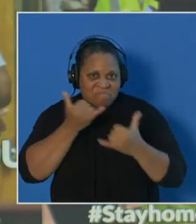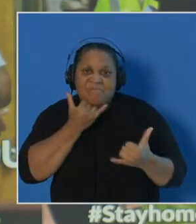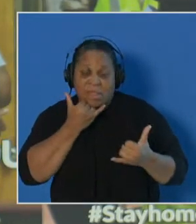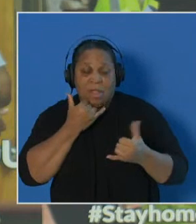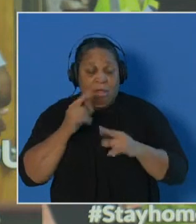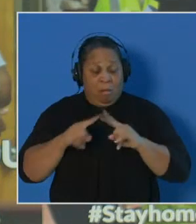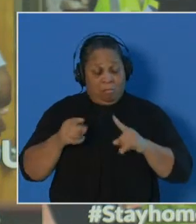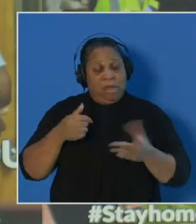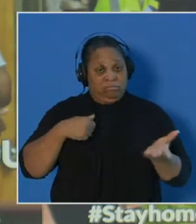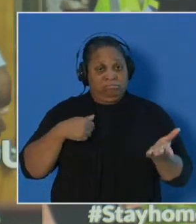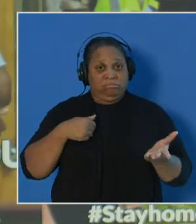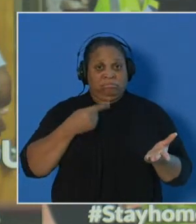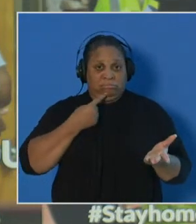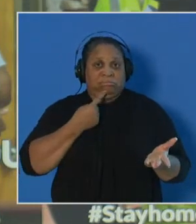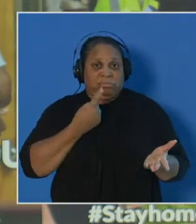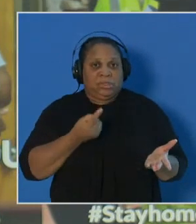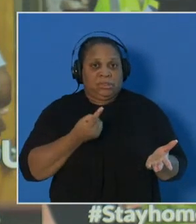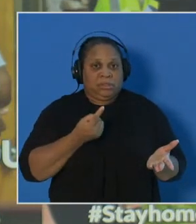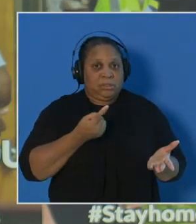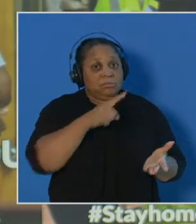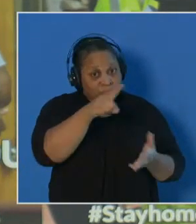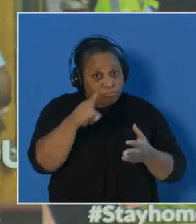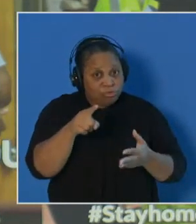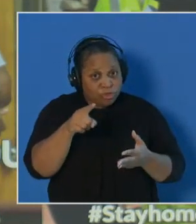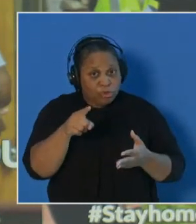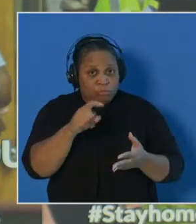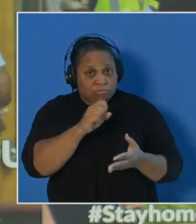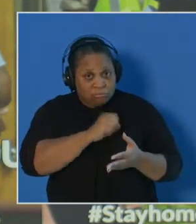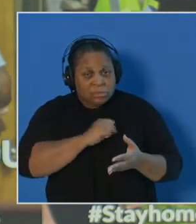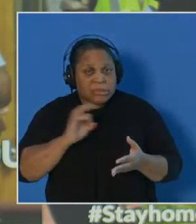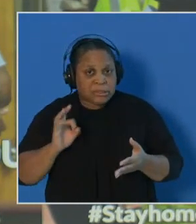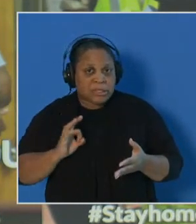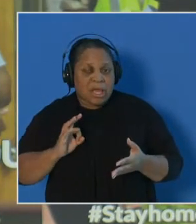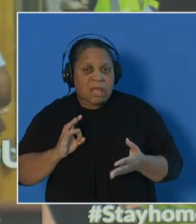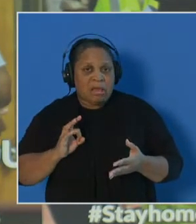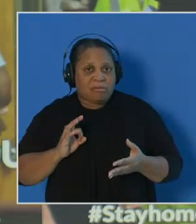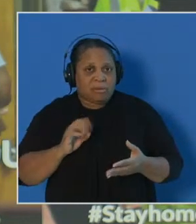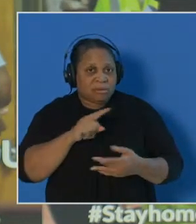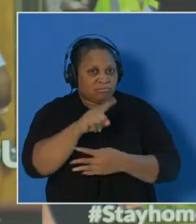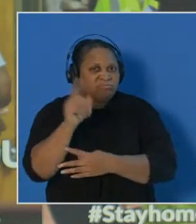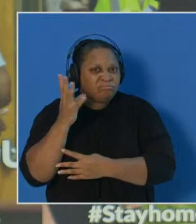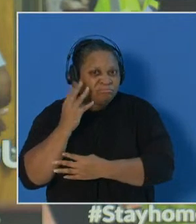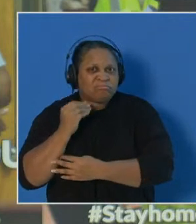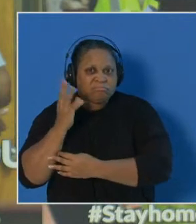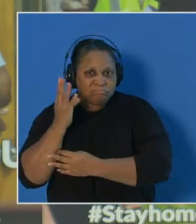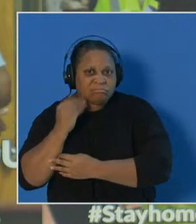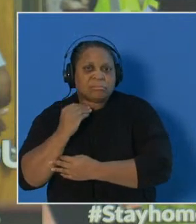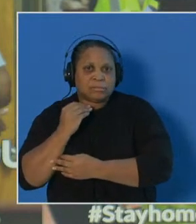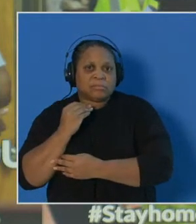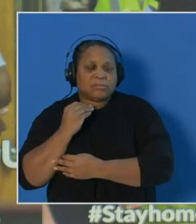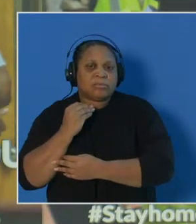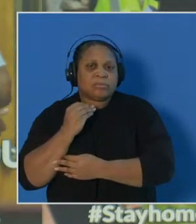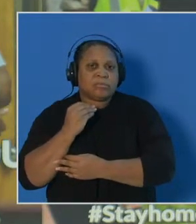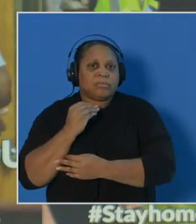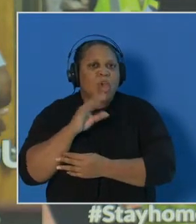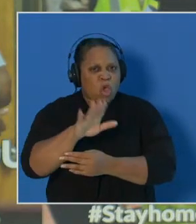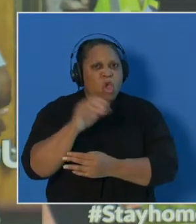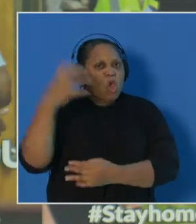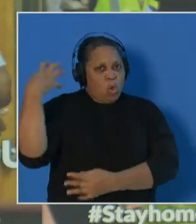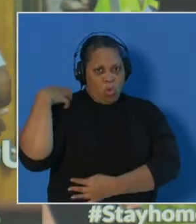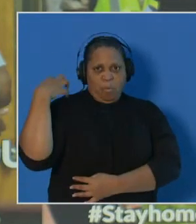however, is if you are an employee in a case, in an instance where your